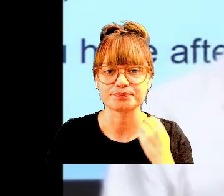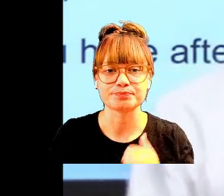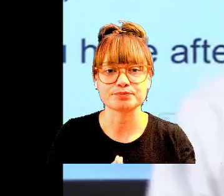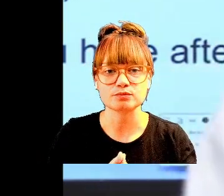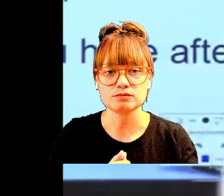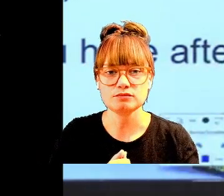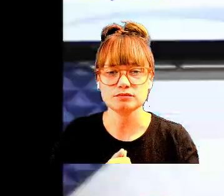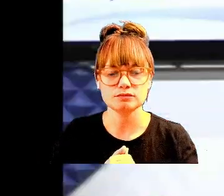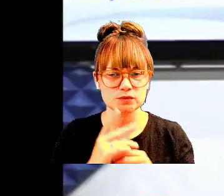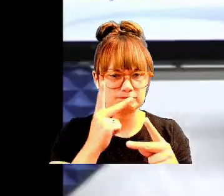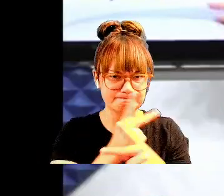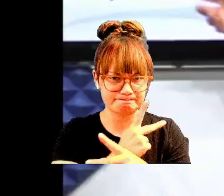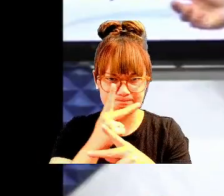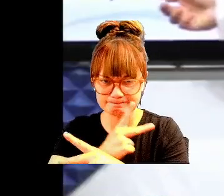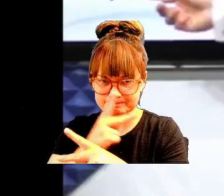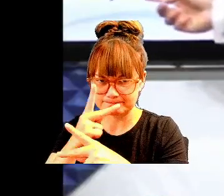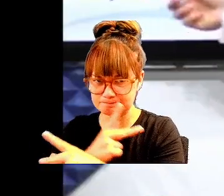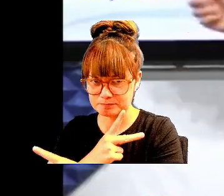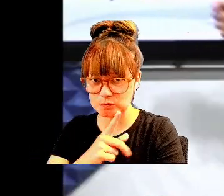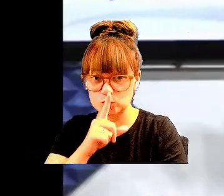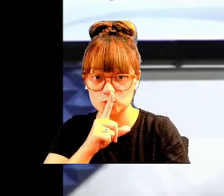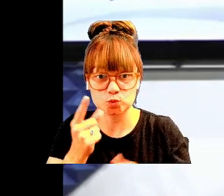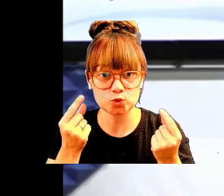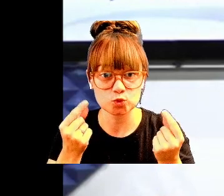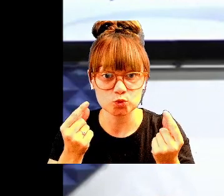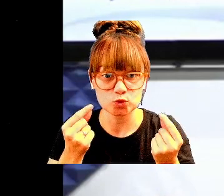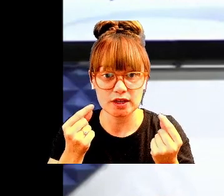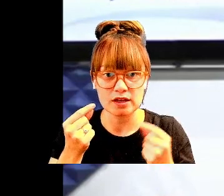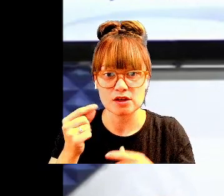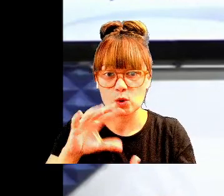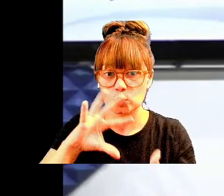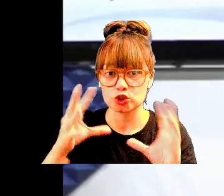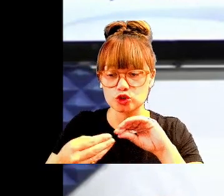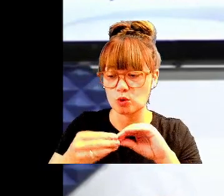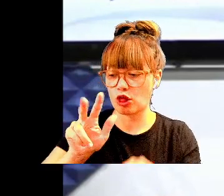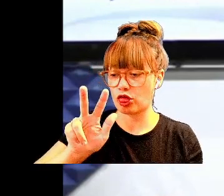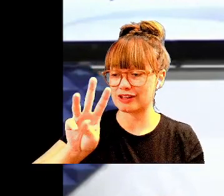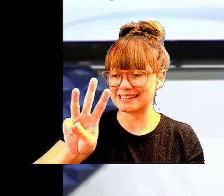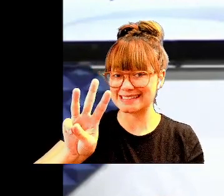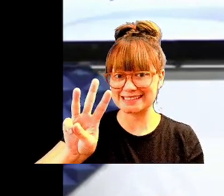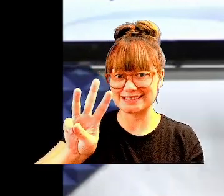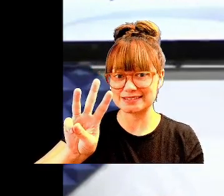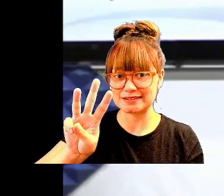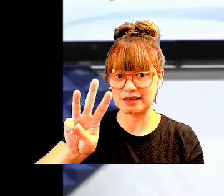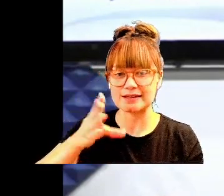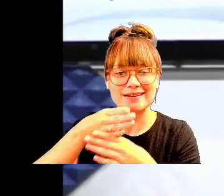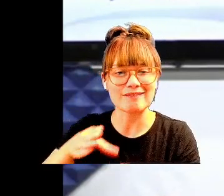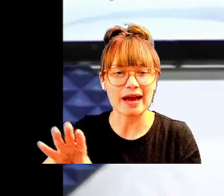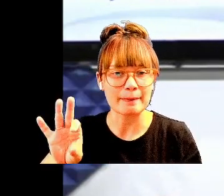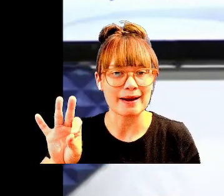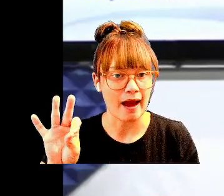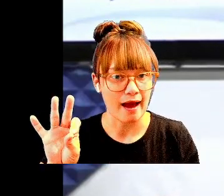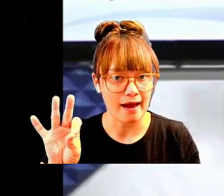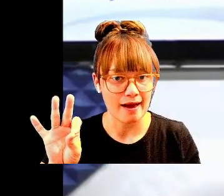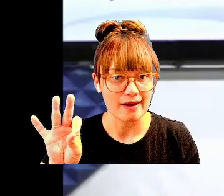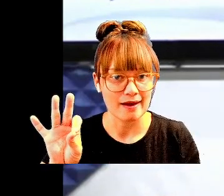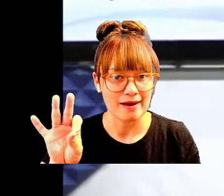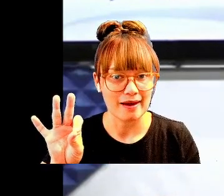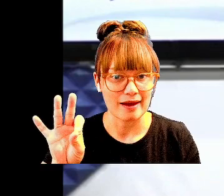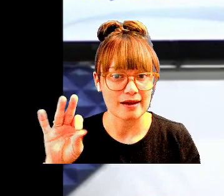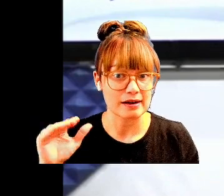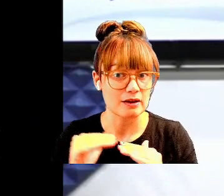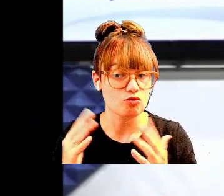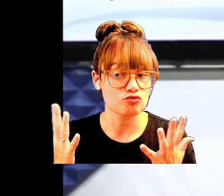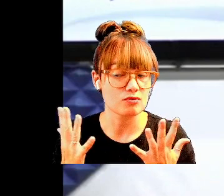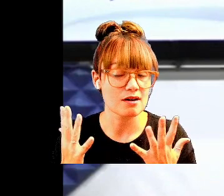your time period, you take the total number of years and then you divide that by how long it takes